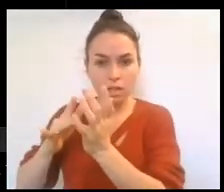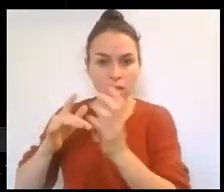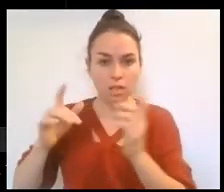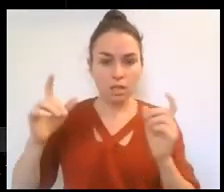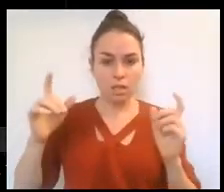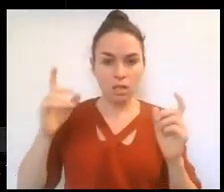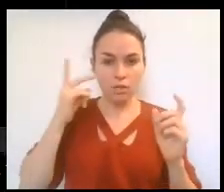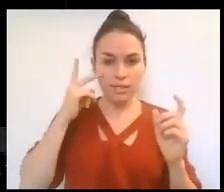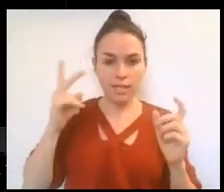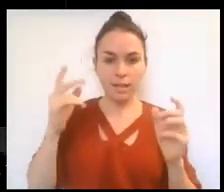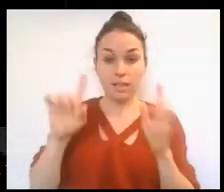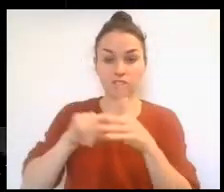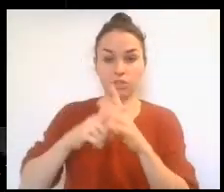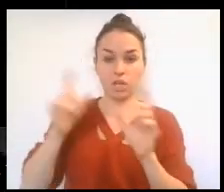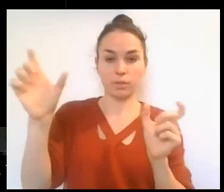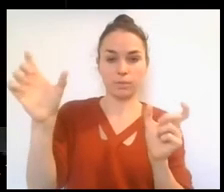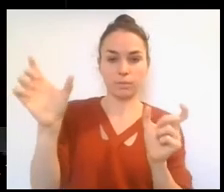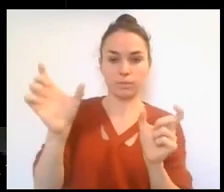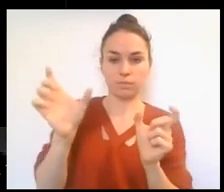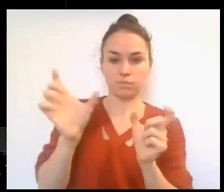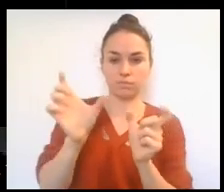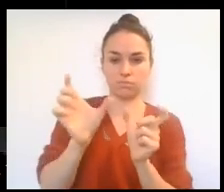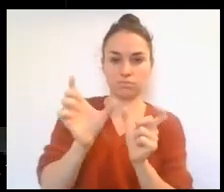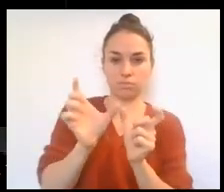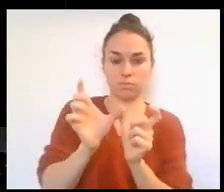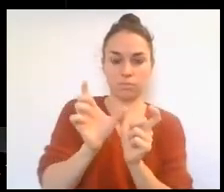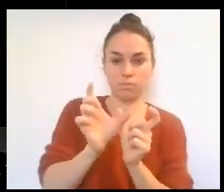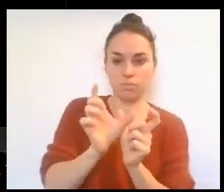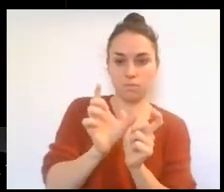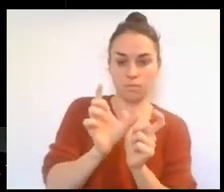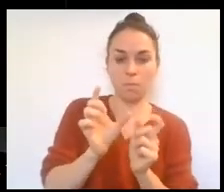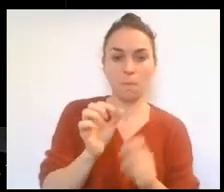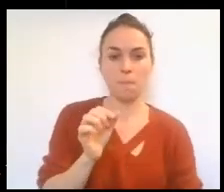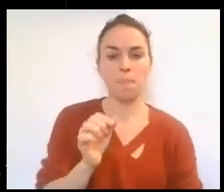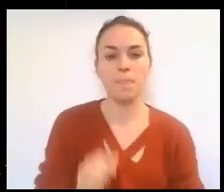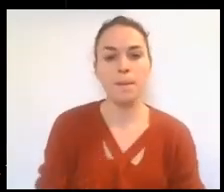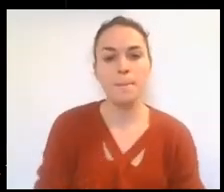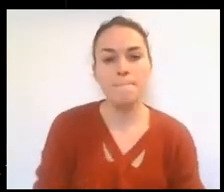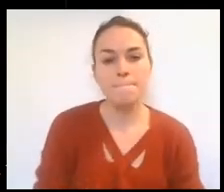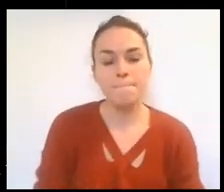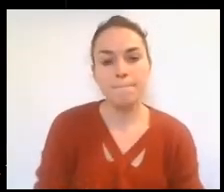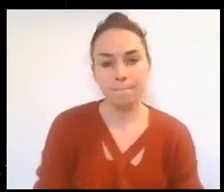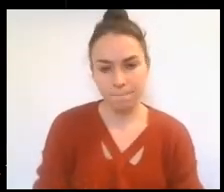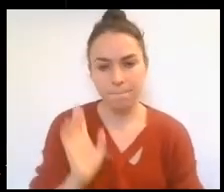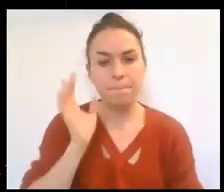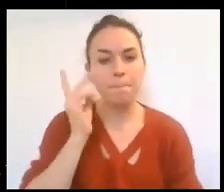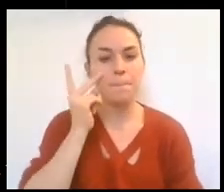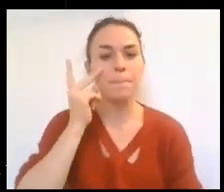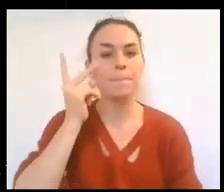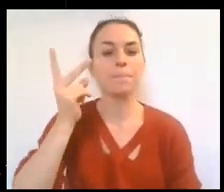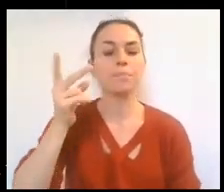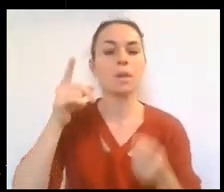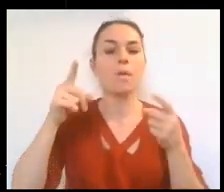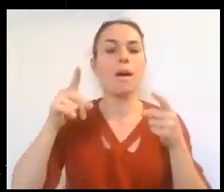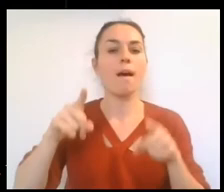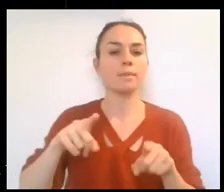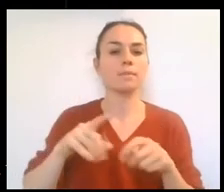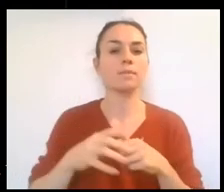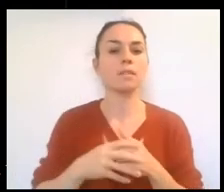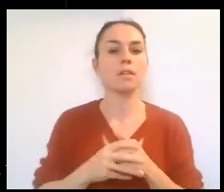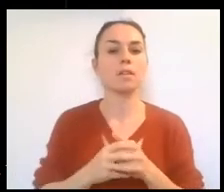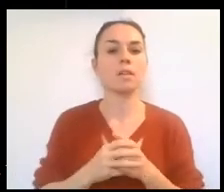to merge. And what will happen here in a few more seconds' time